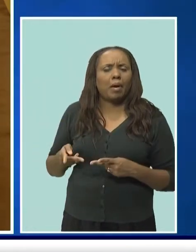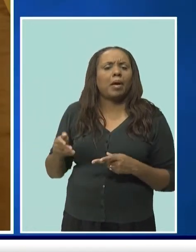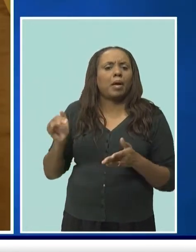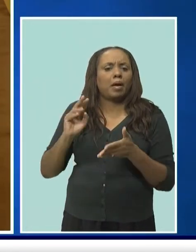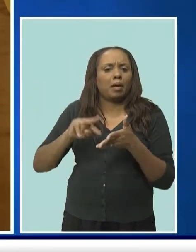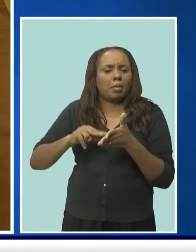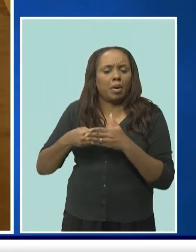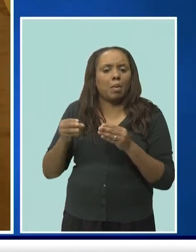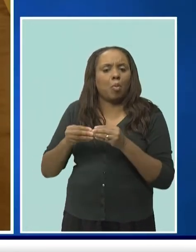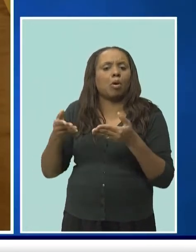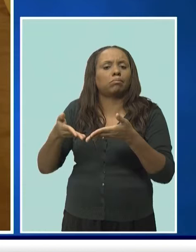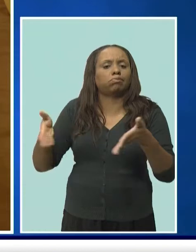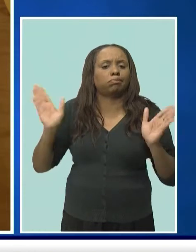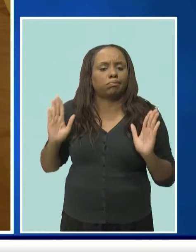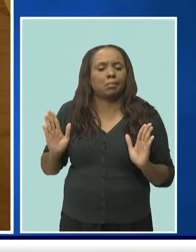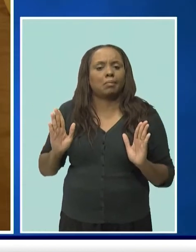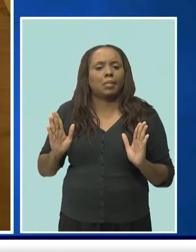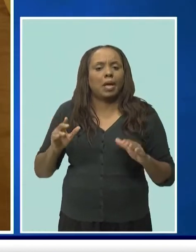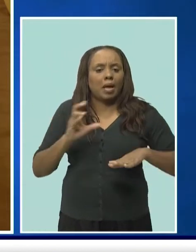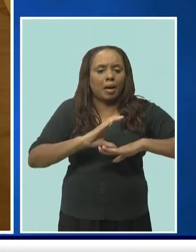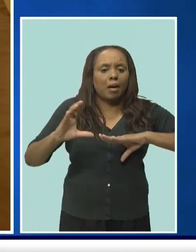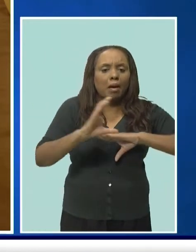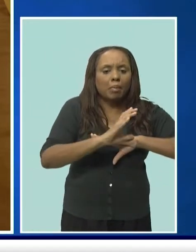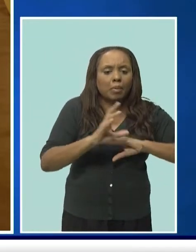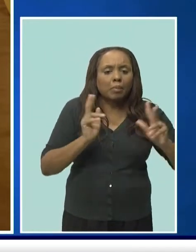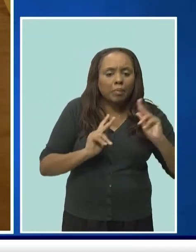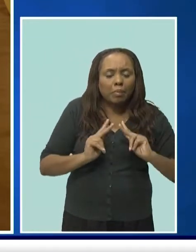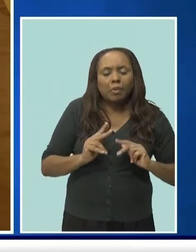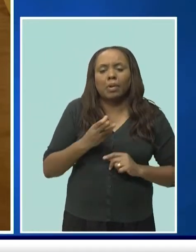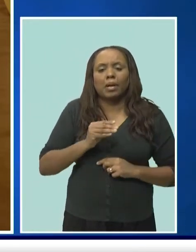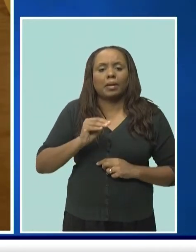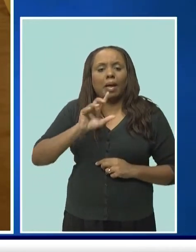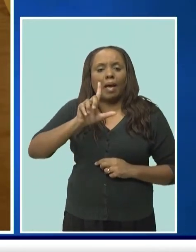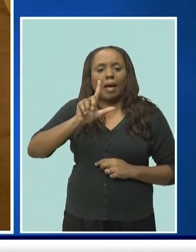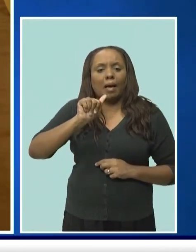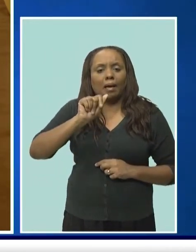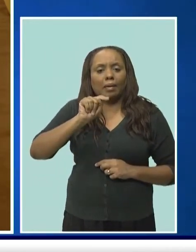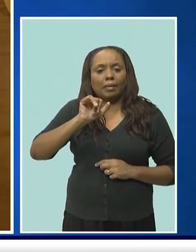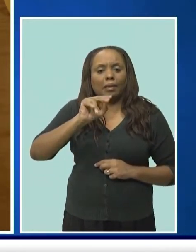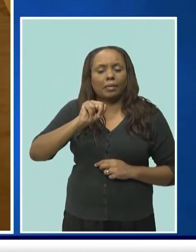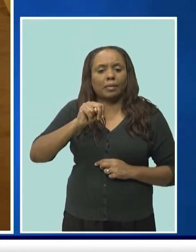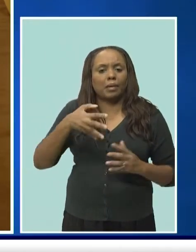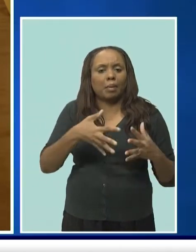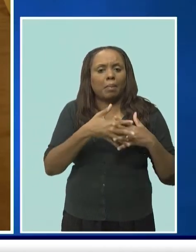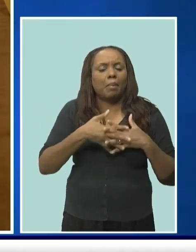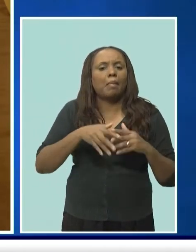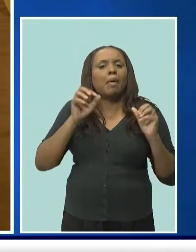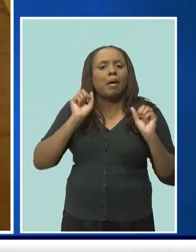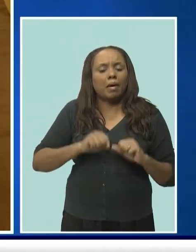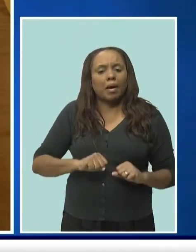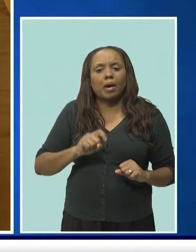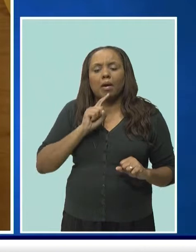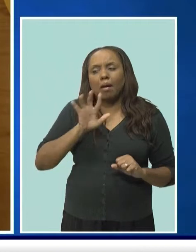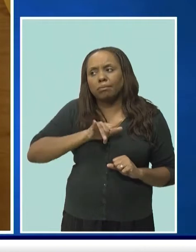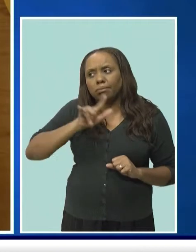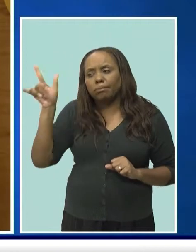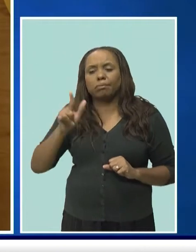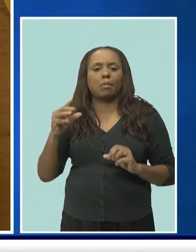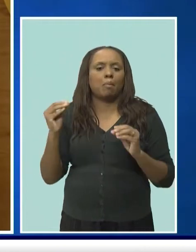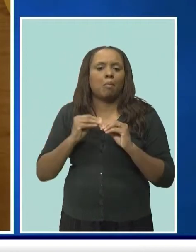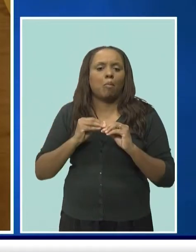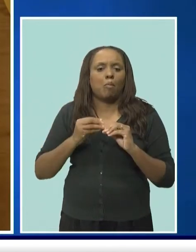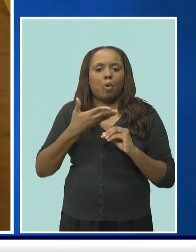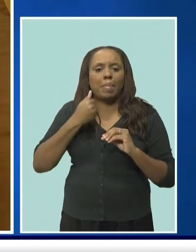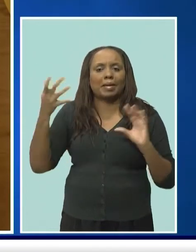expand such that the Caribbean and Latin America can benefit with the linkages to Rwanda as we go forward.